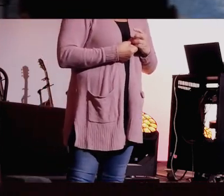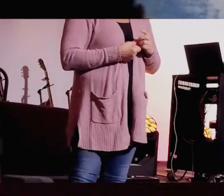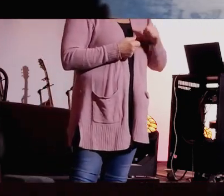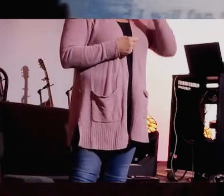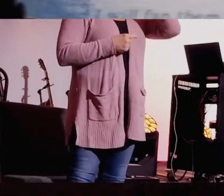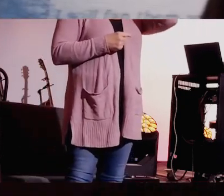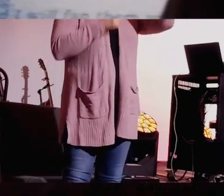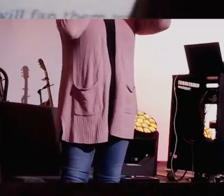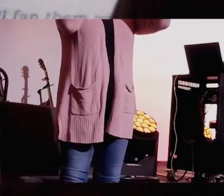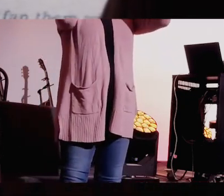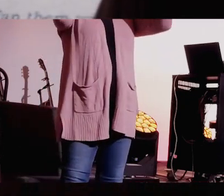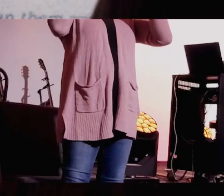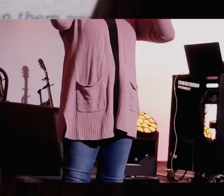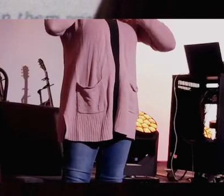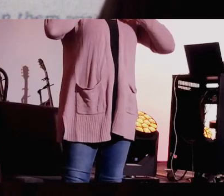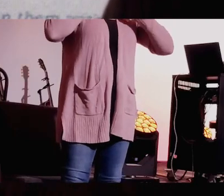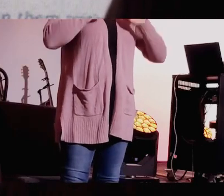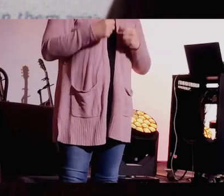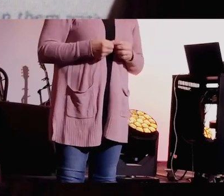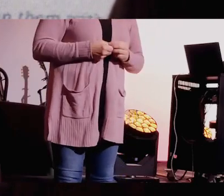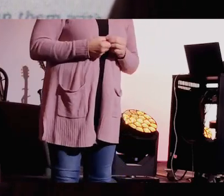You didn't leave me lacking.